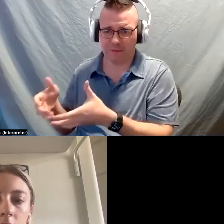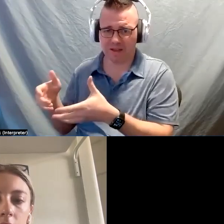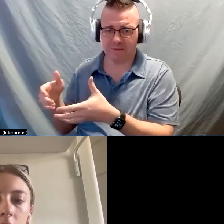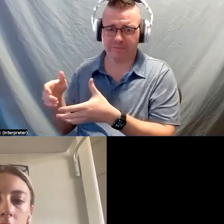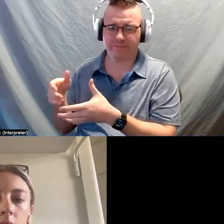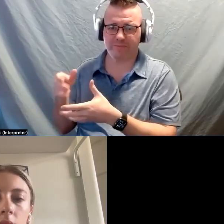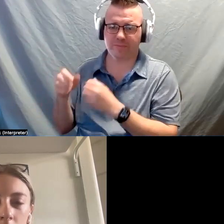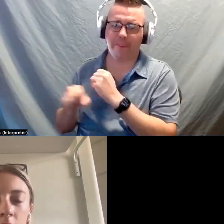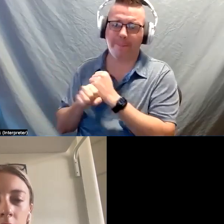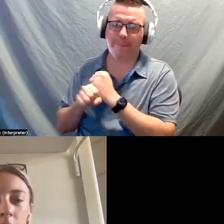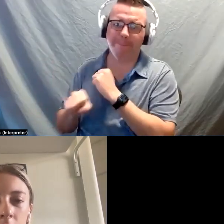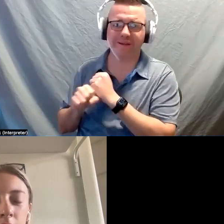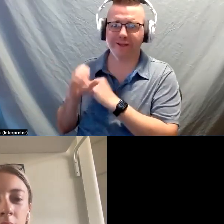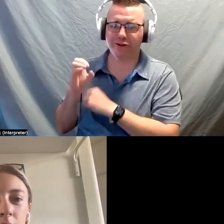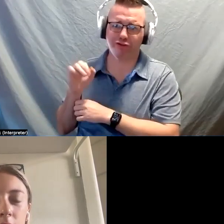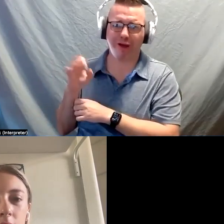mimeographed,